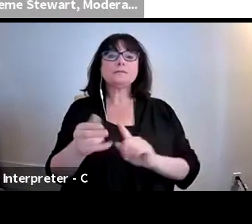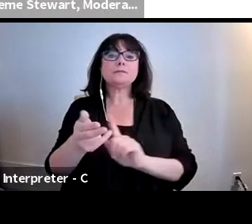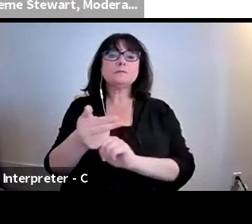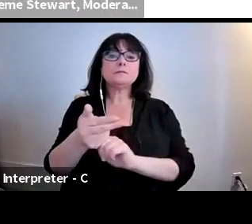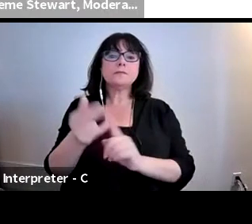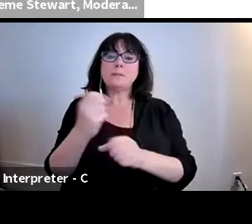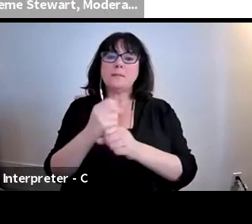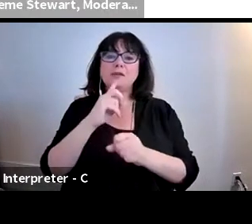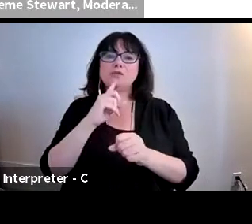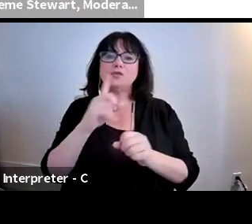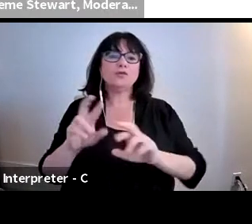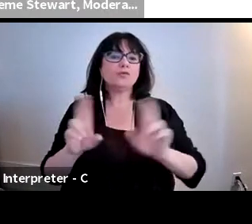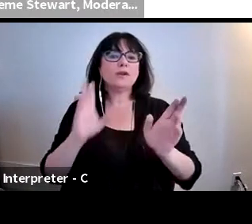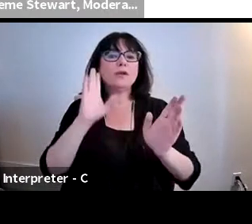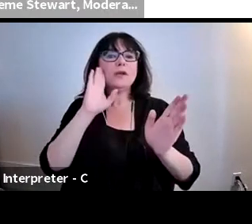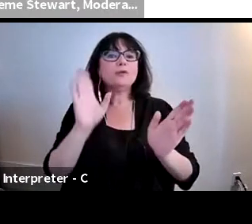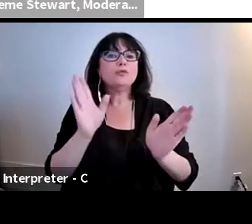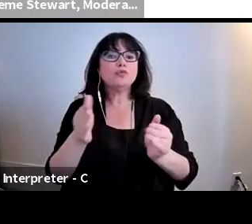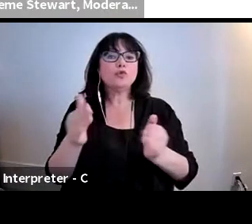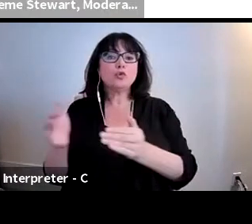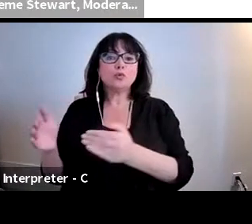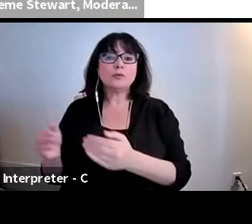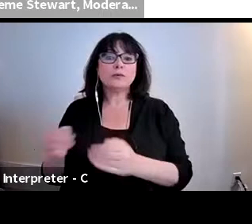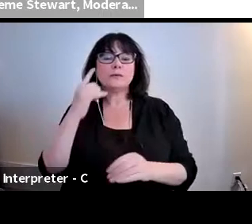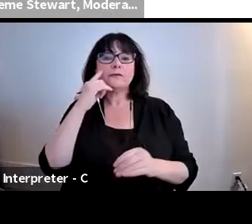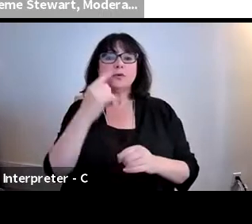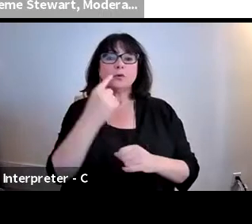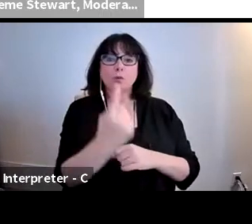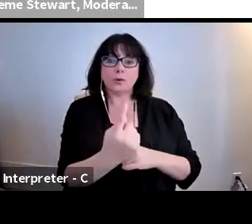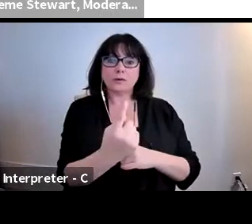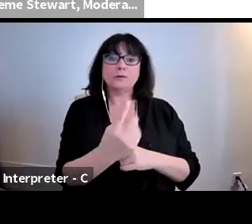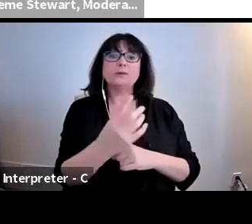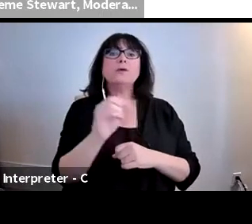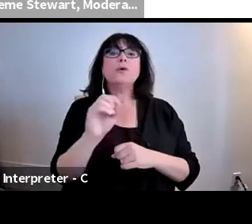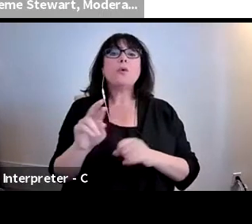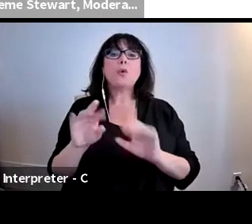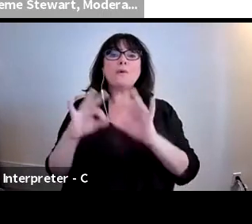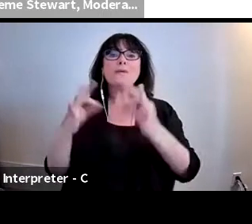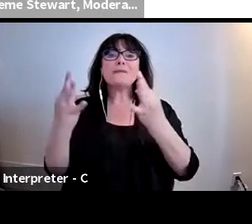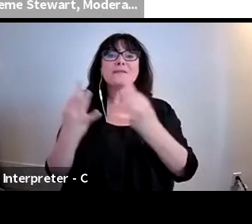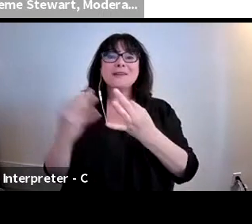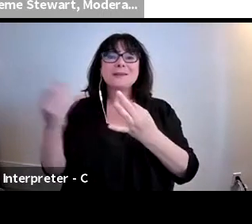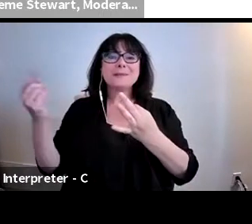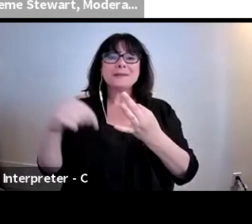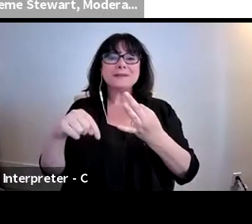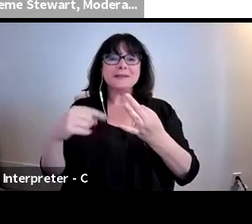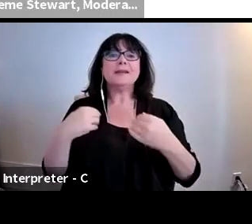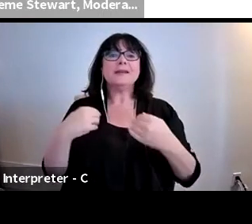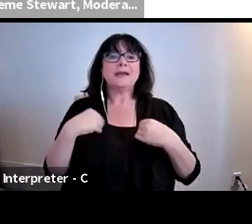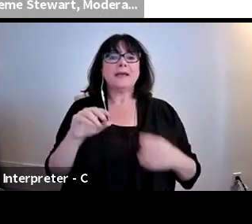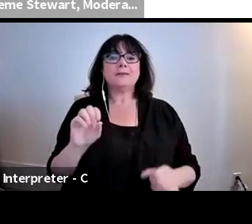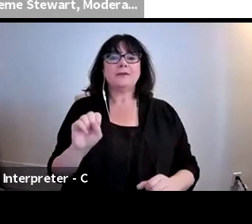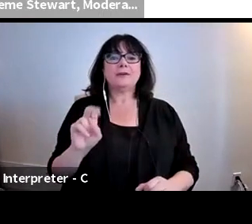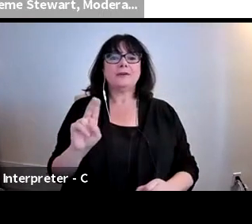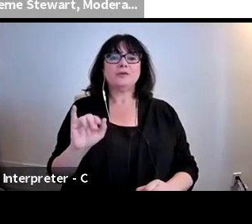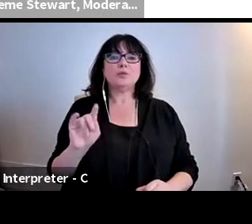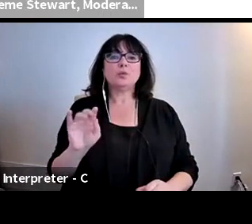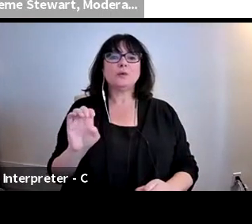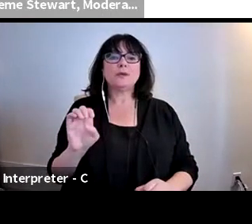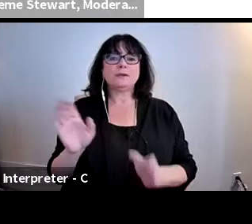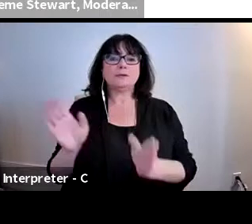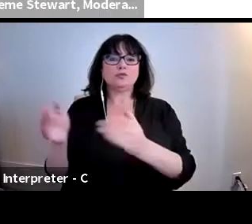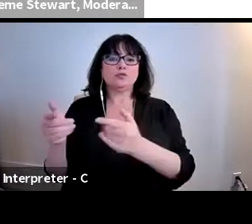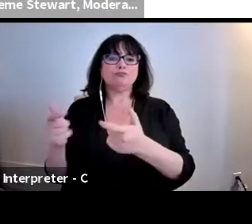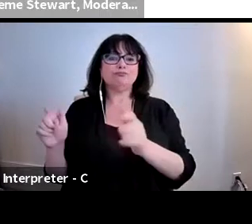single rooms, but we also have suites for any families who are joining us within the